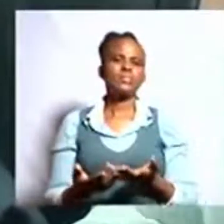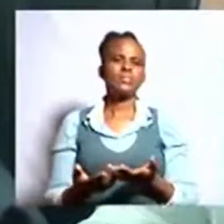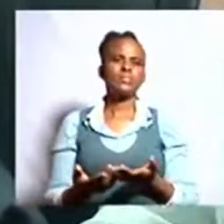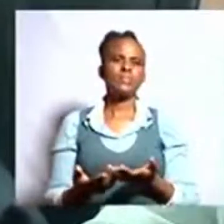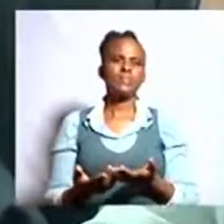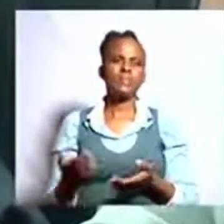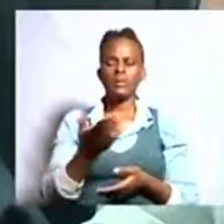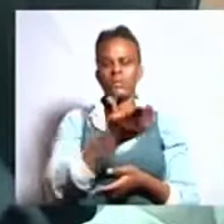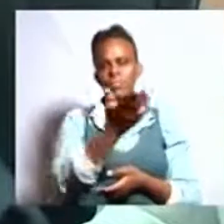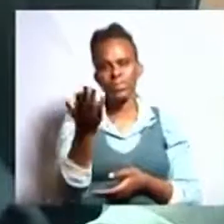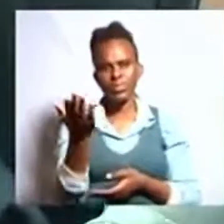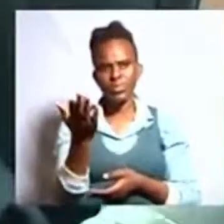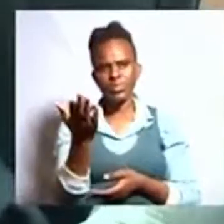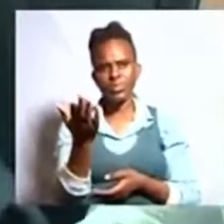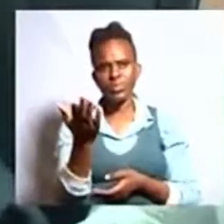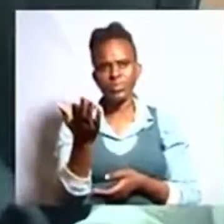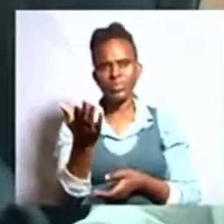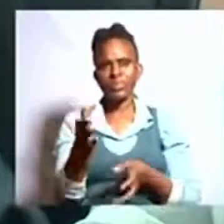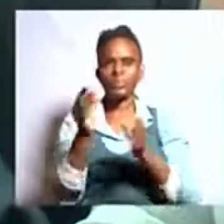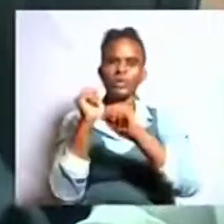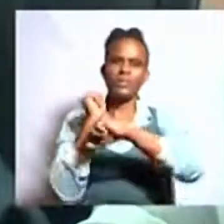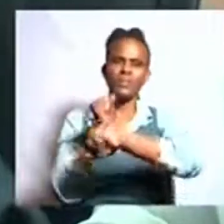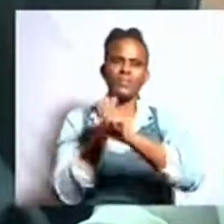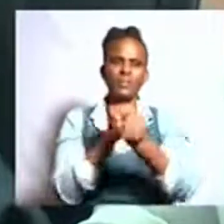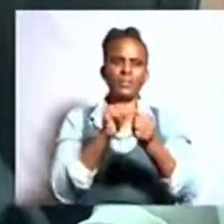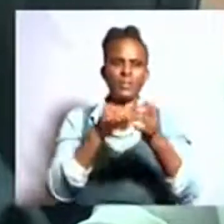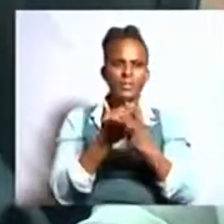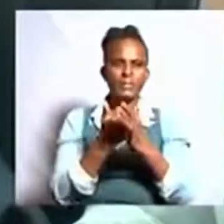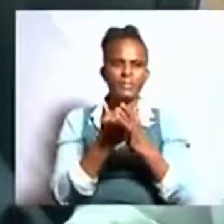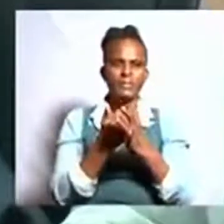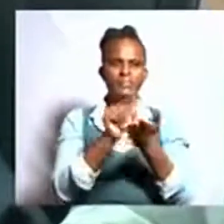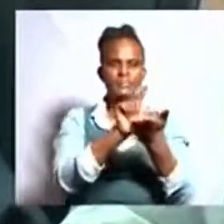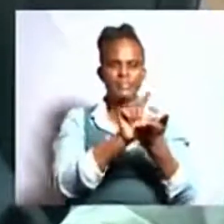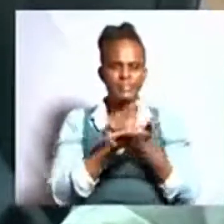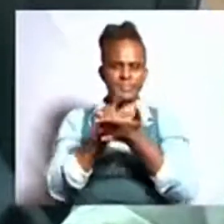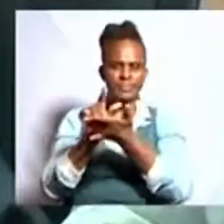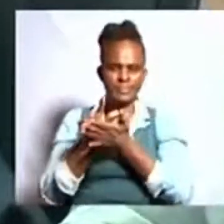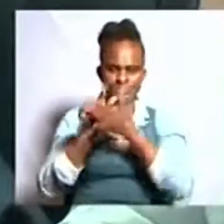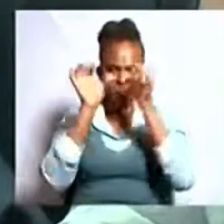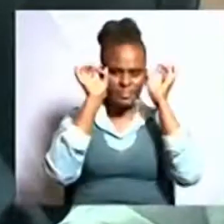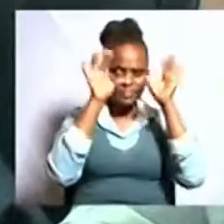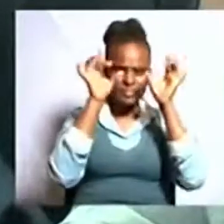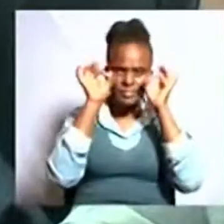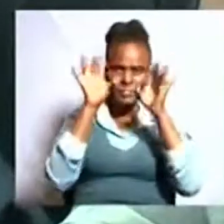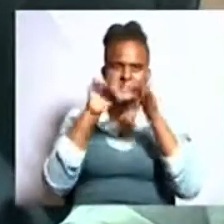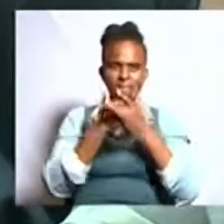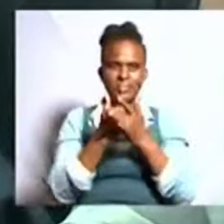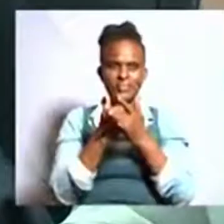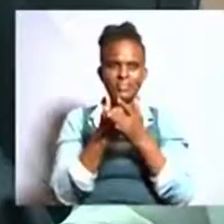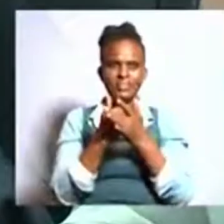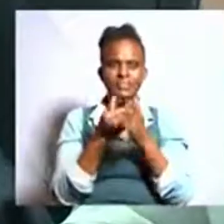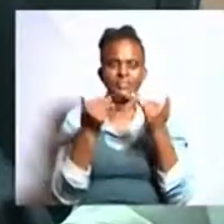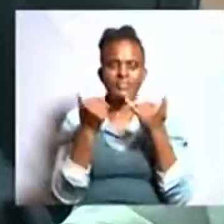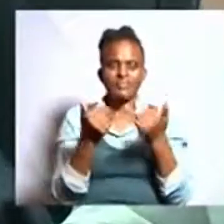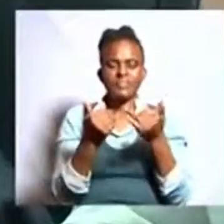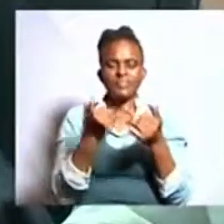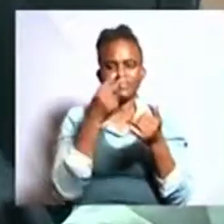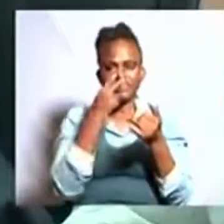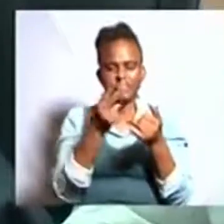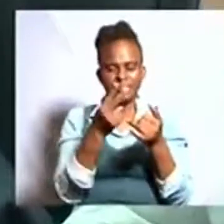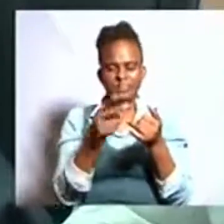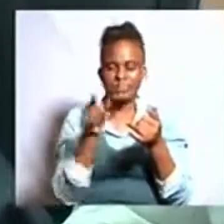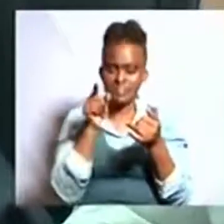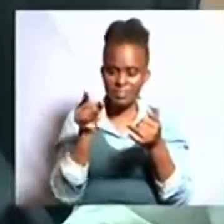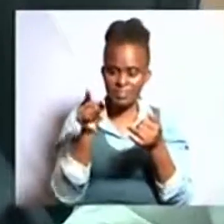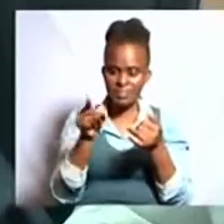How are you protecting these loans from risk? Because you see, this is